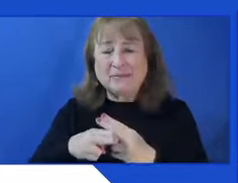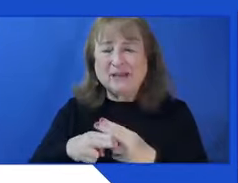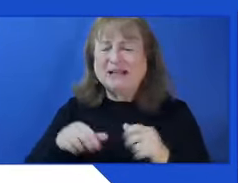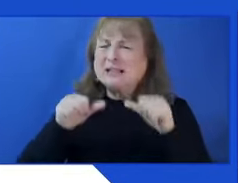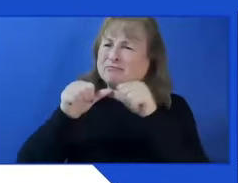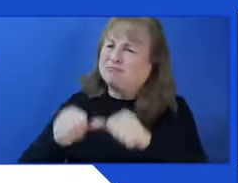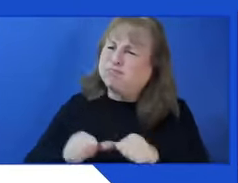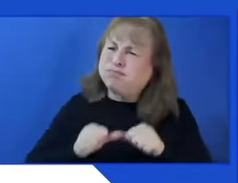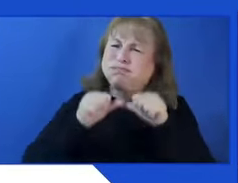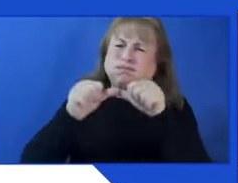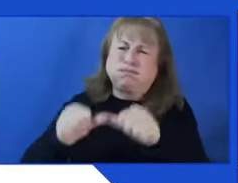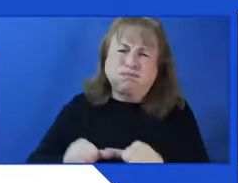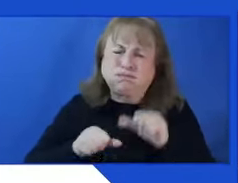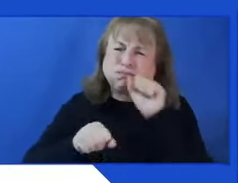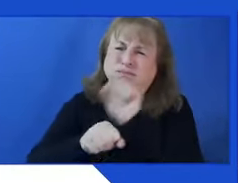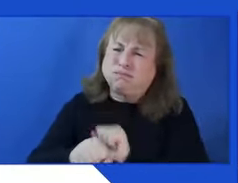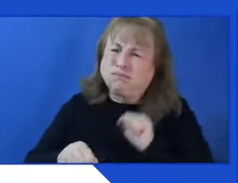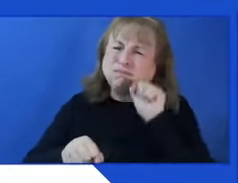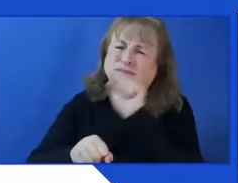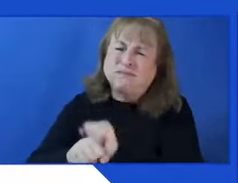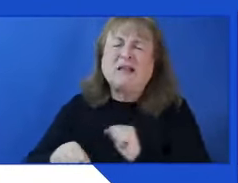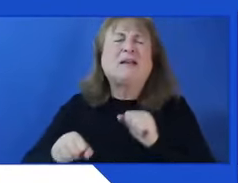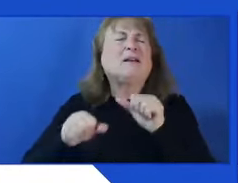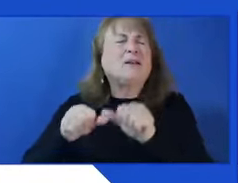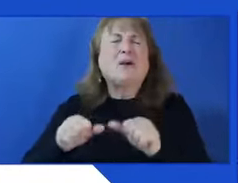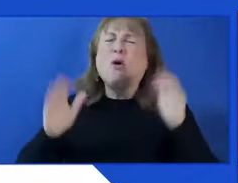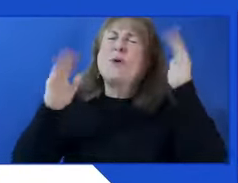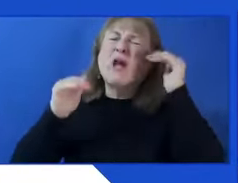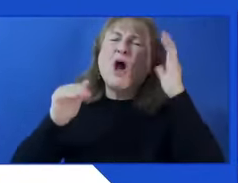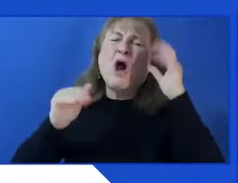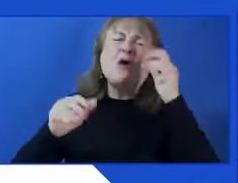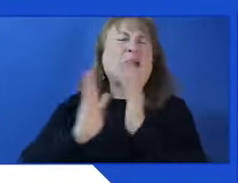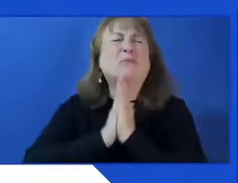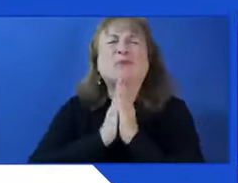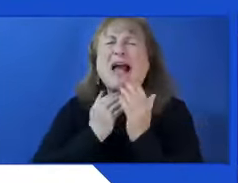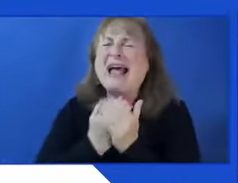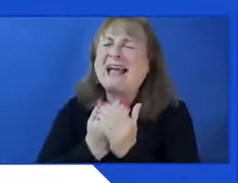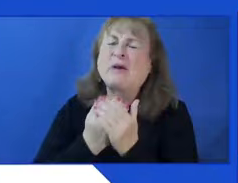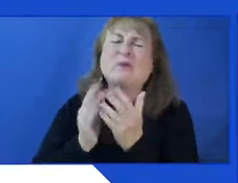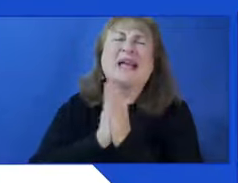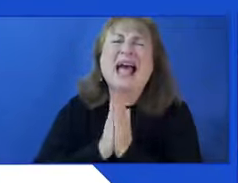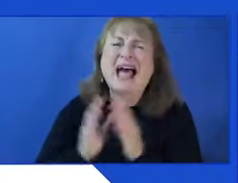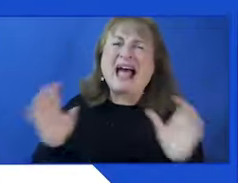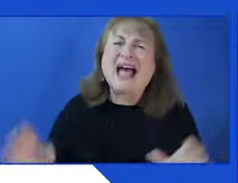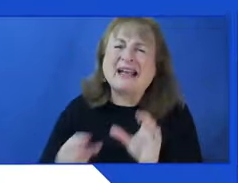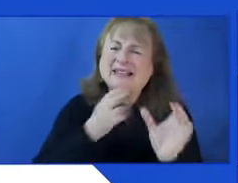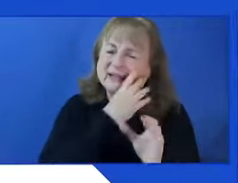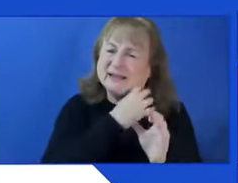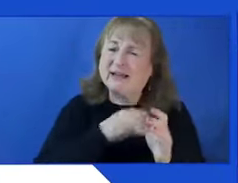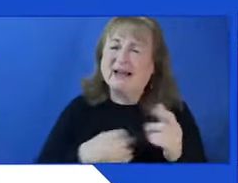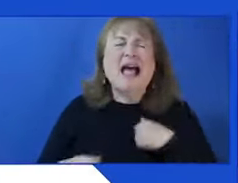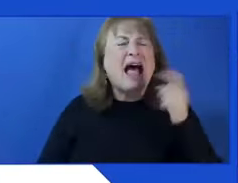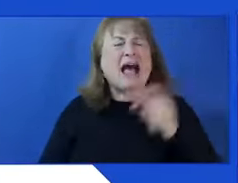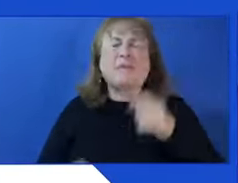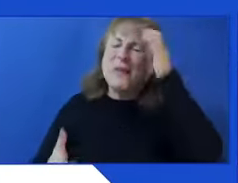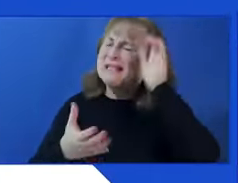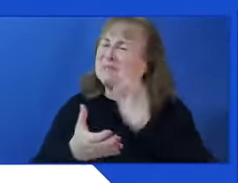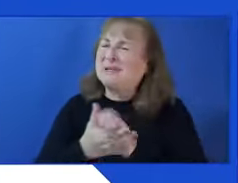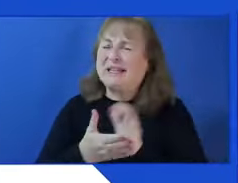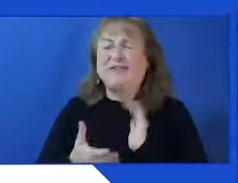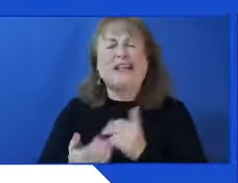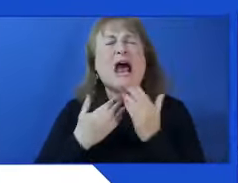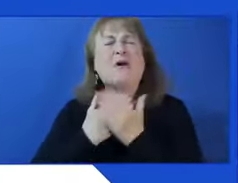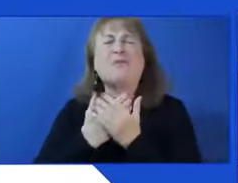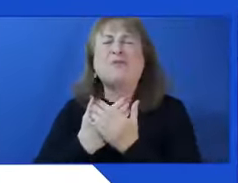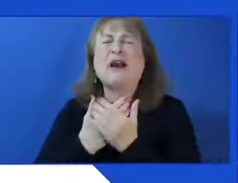tirelessly. We hope and pray and we act. And I must believe that our prayers